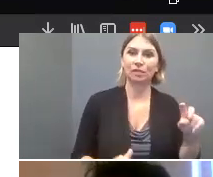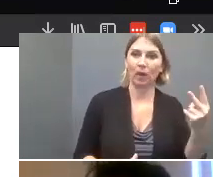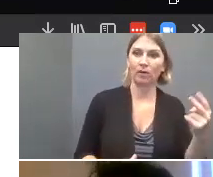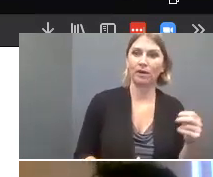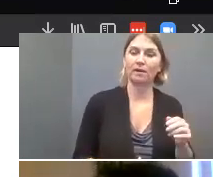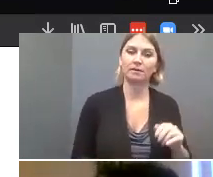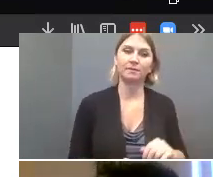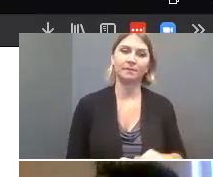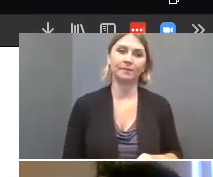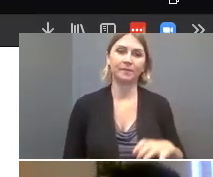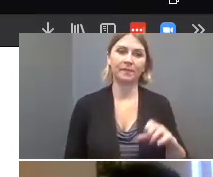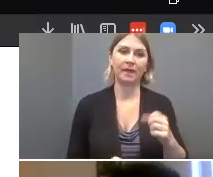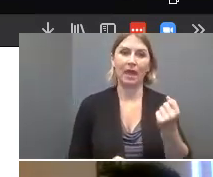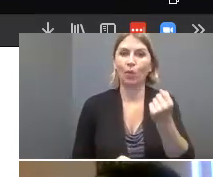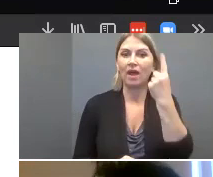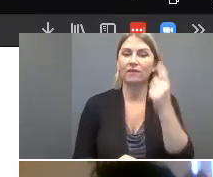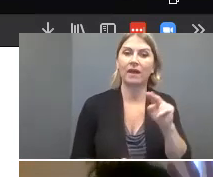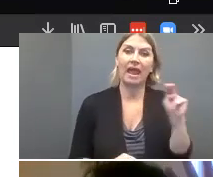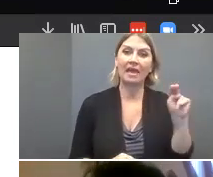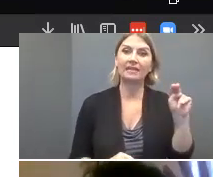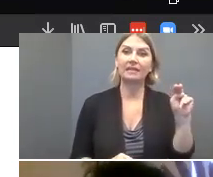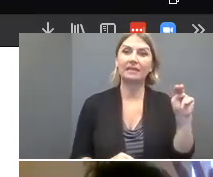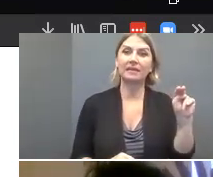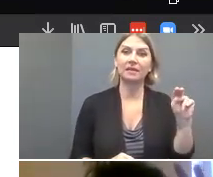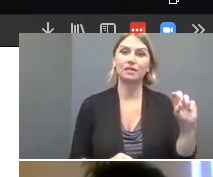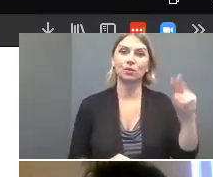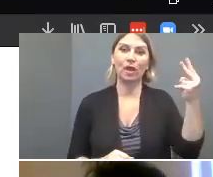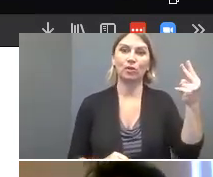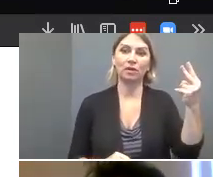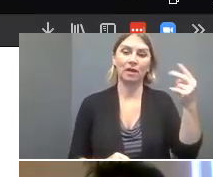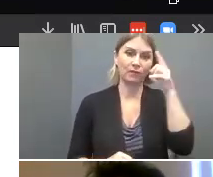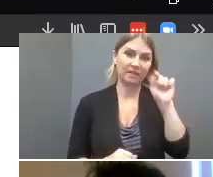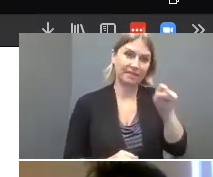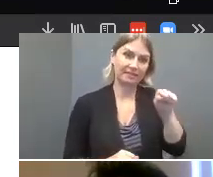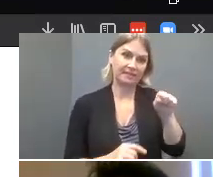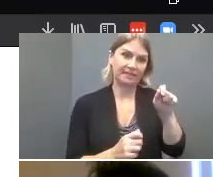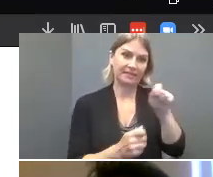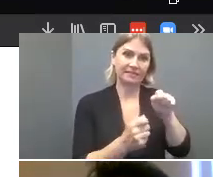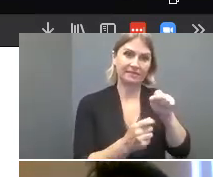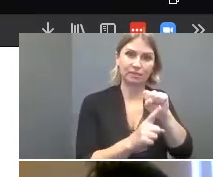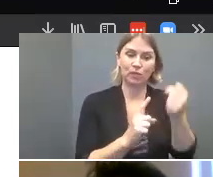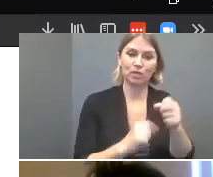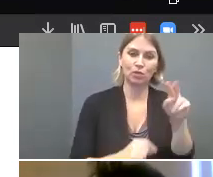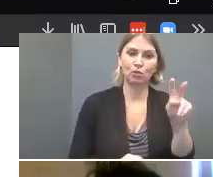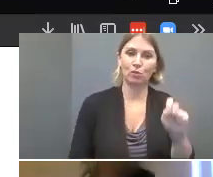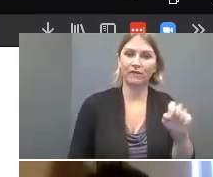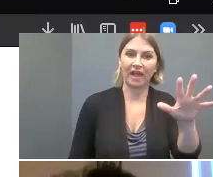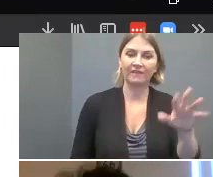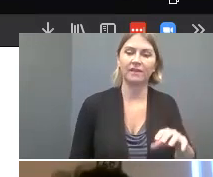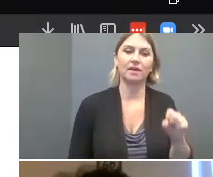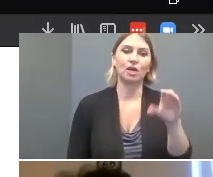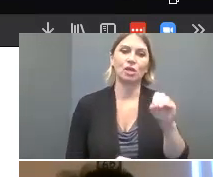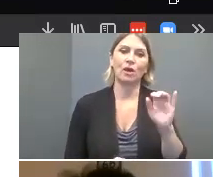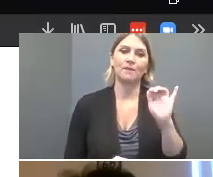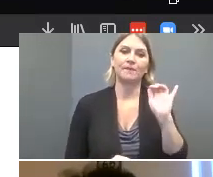black line. But n squared in this, n0 in this particular situation is 2.5. We are only bothered about the equation